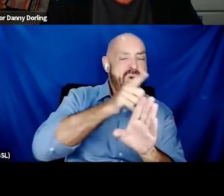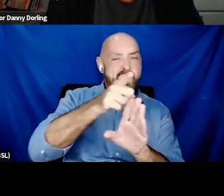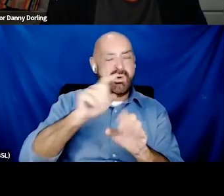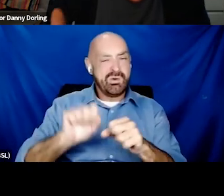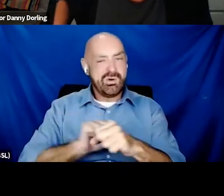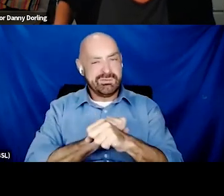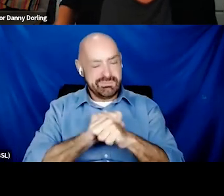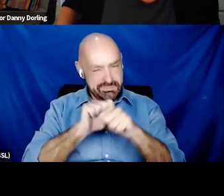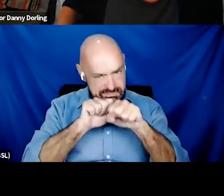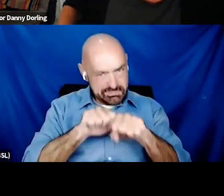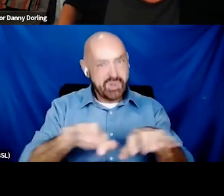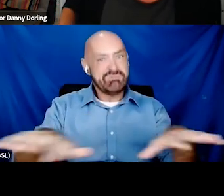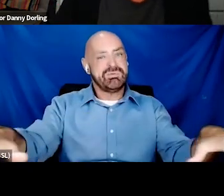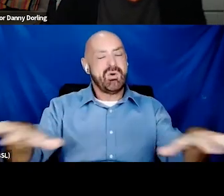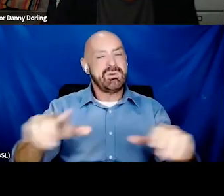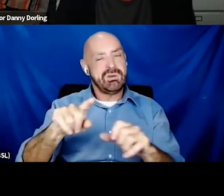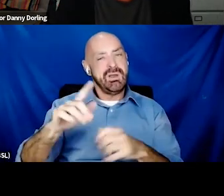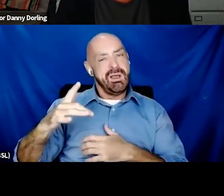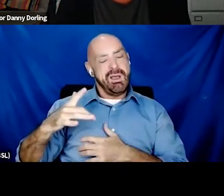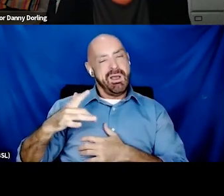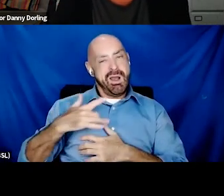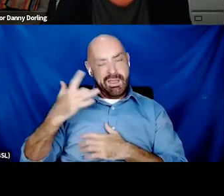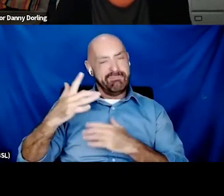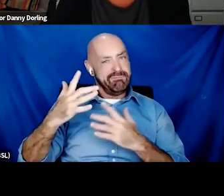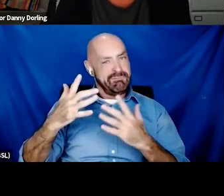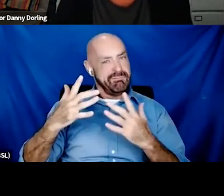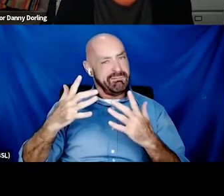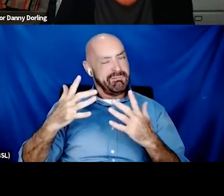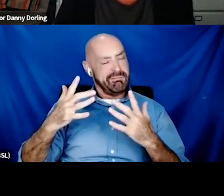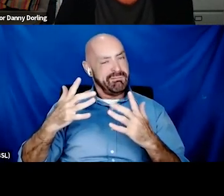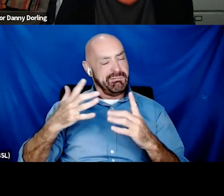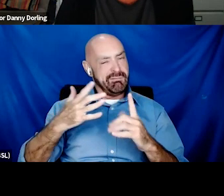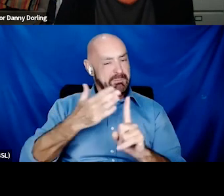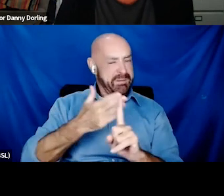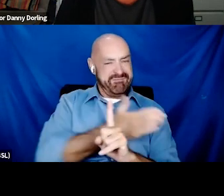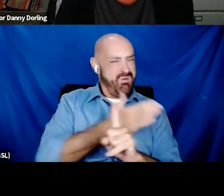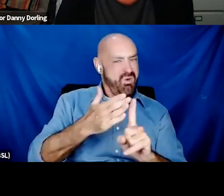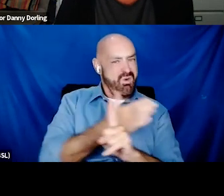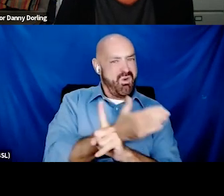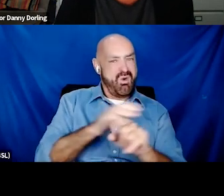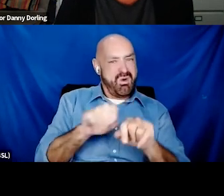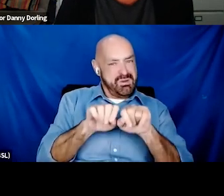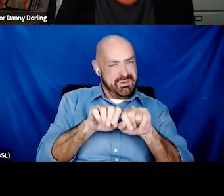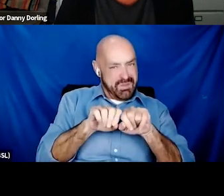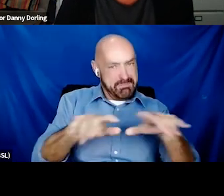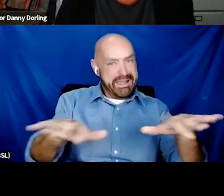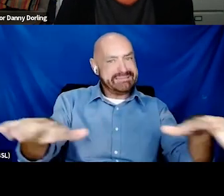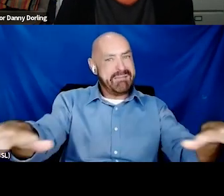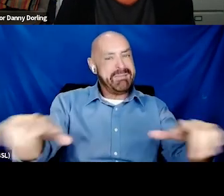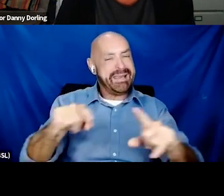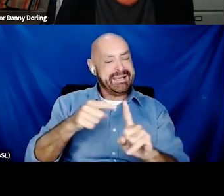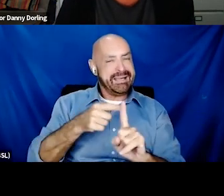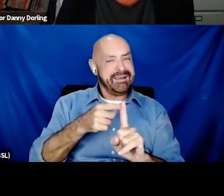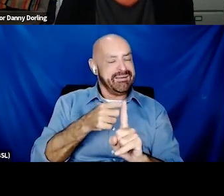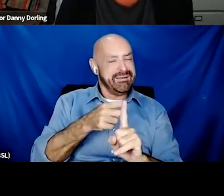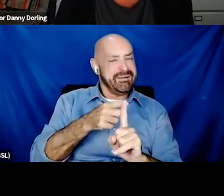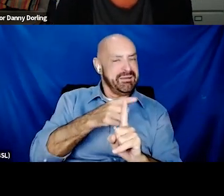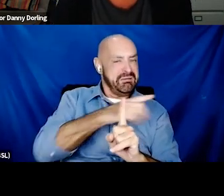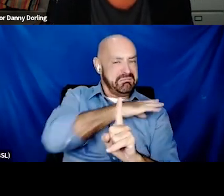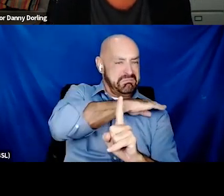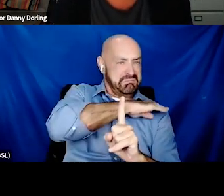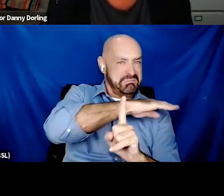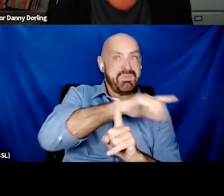life expectancy had been flatlining for years before the pandemic began. This graph